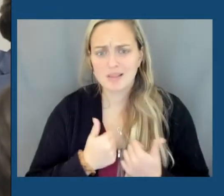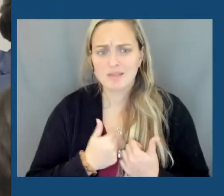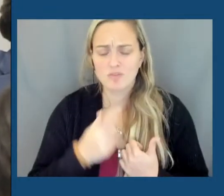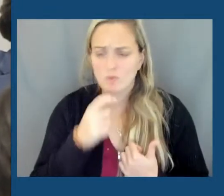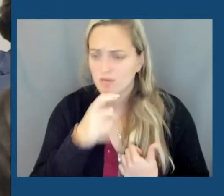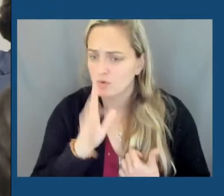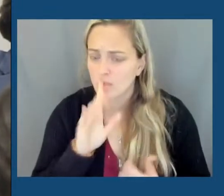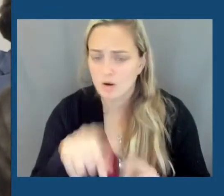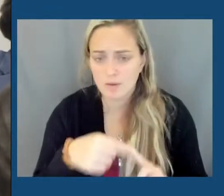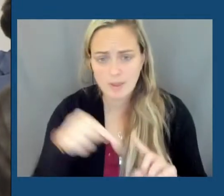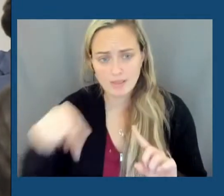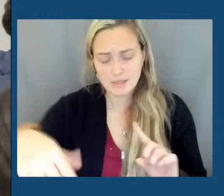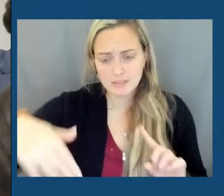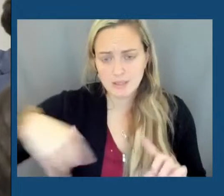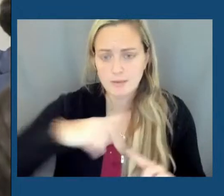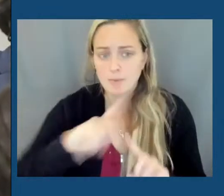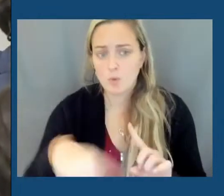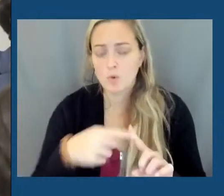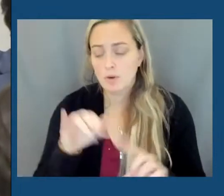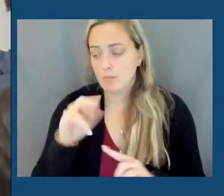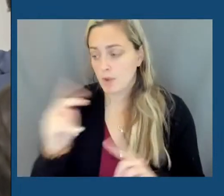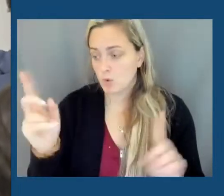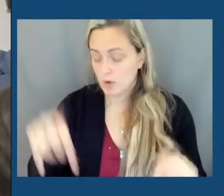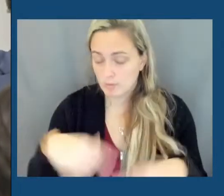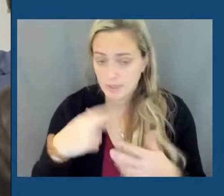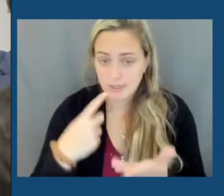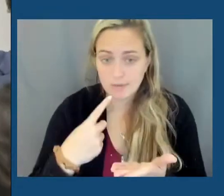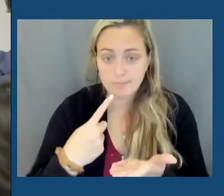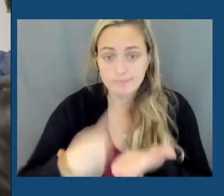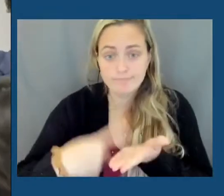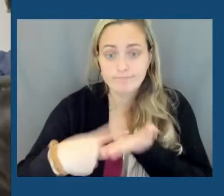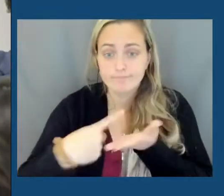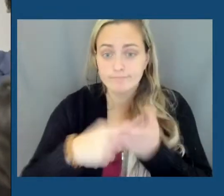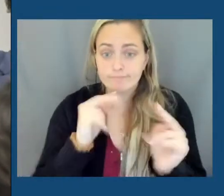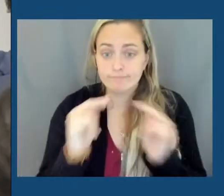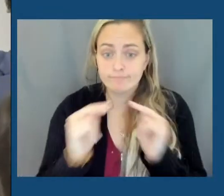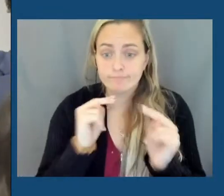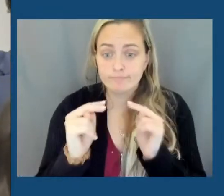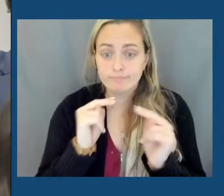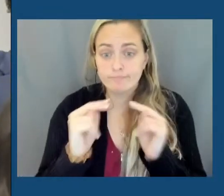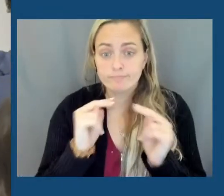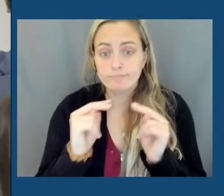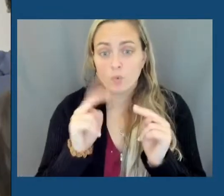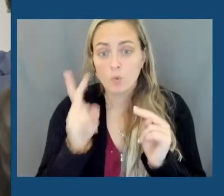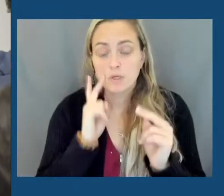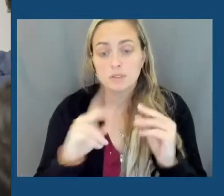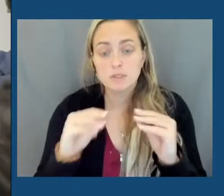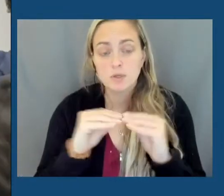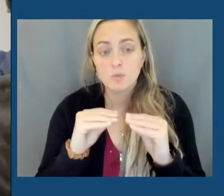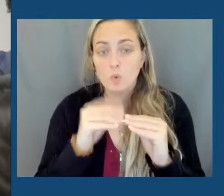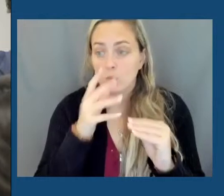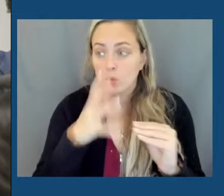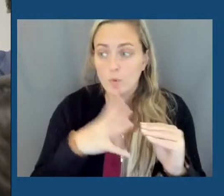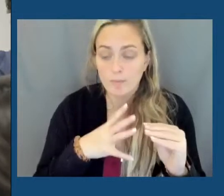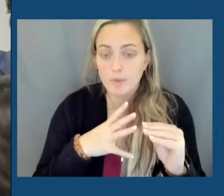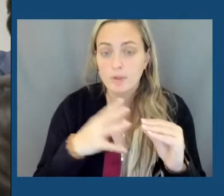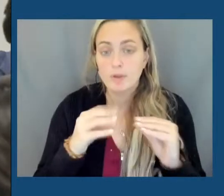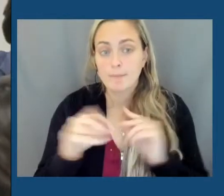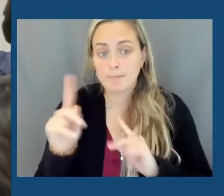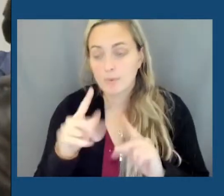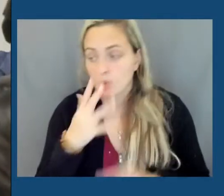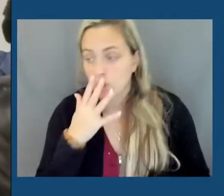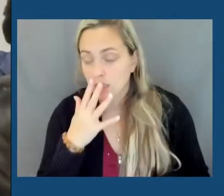talked about this, but when I had Micron at the table and we're negotiating, I said, I want to see more women, people of